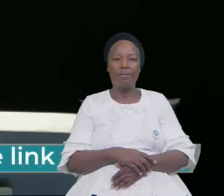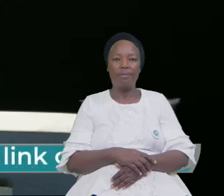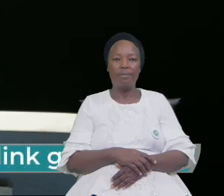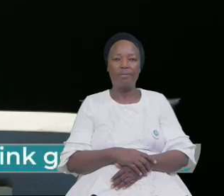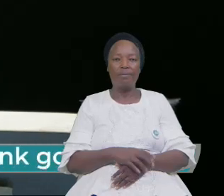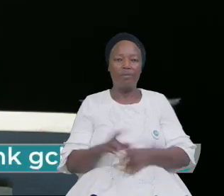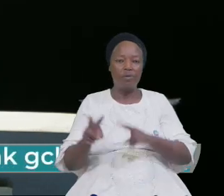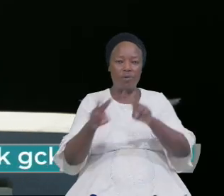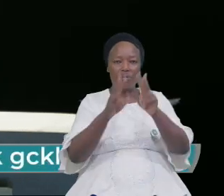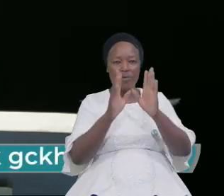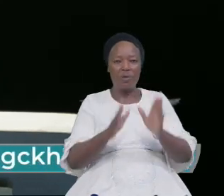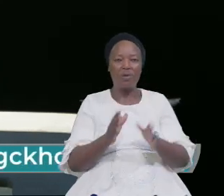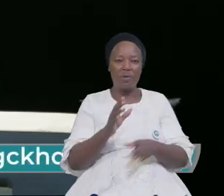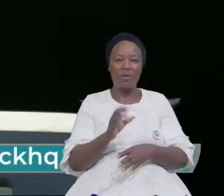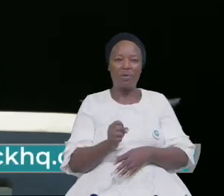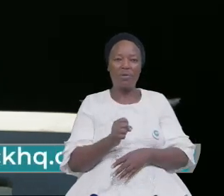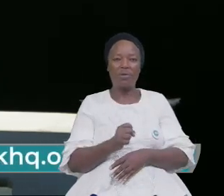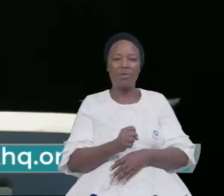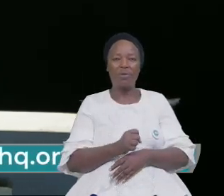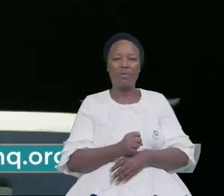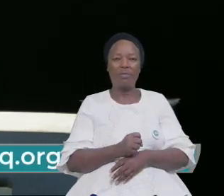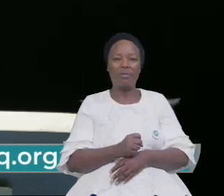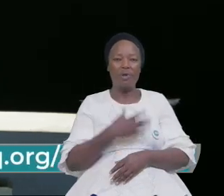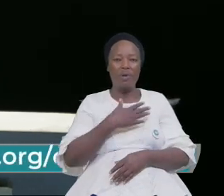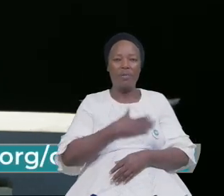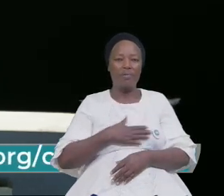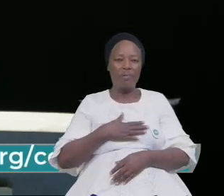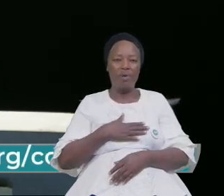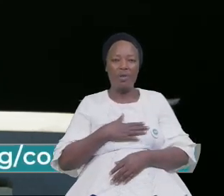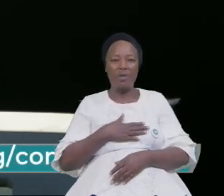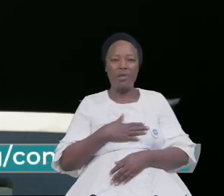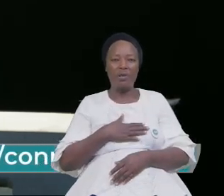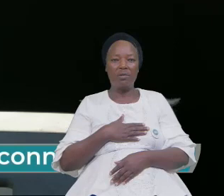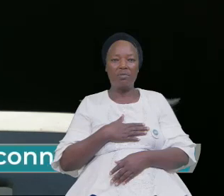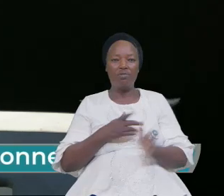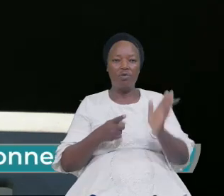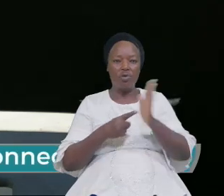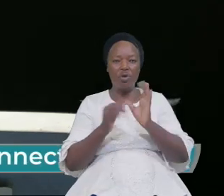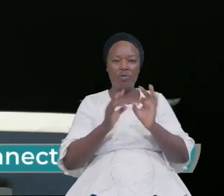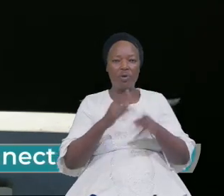Supervisors, please indicate if you are finished.